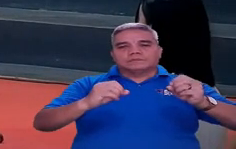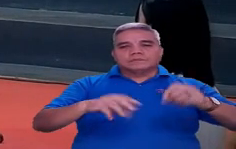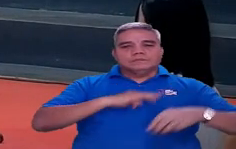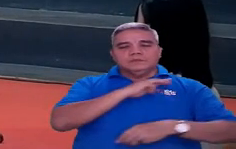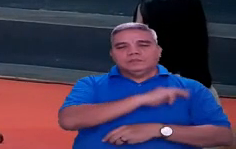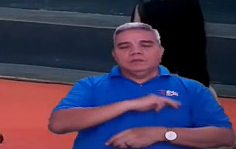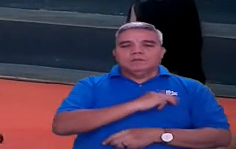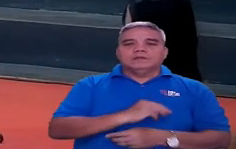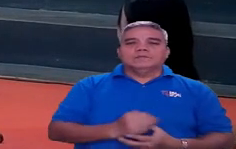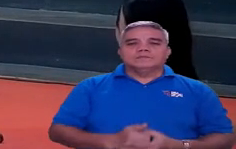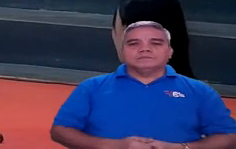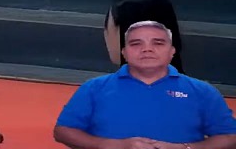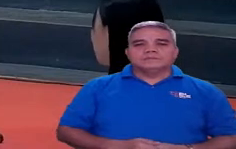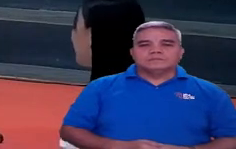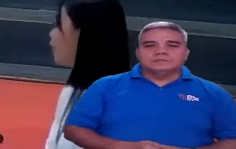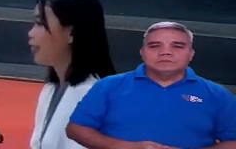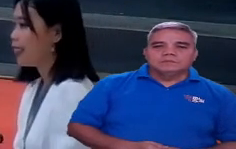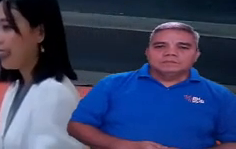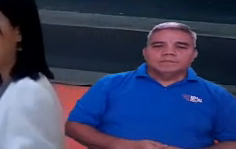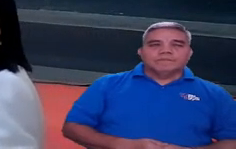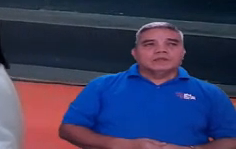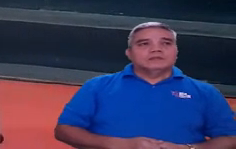your mission.